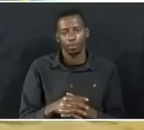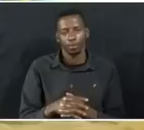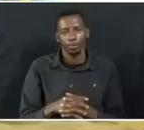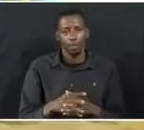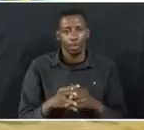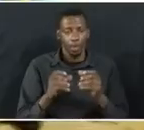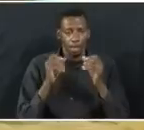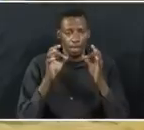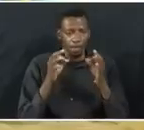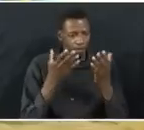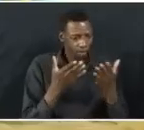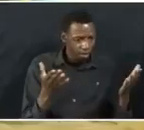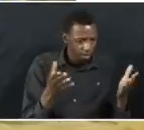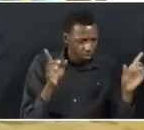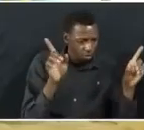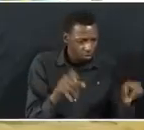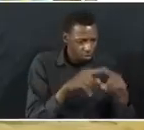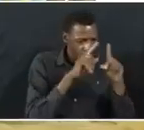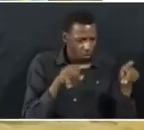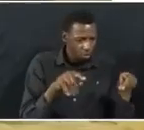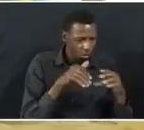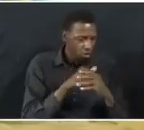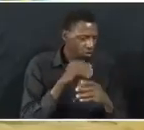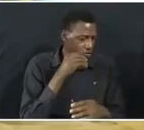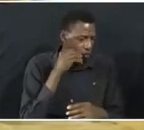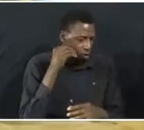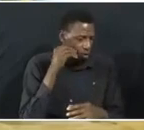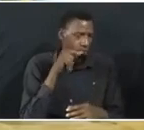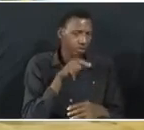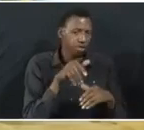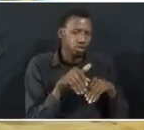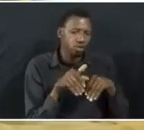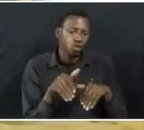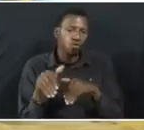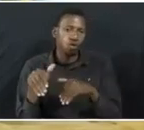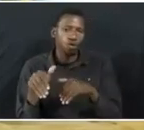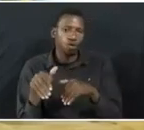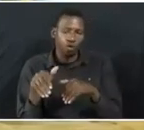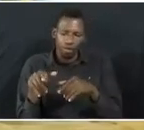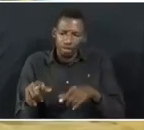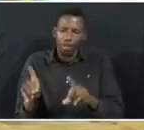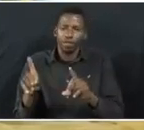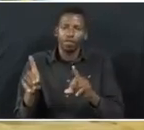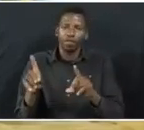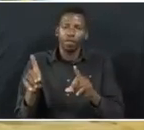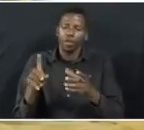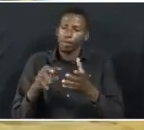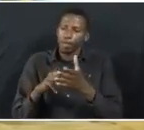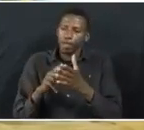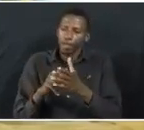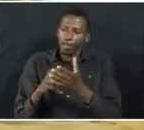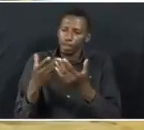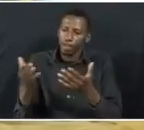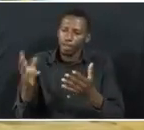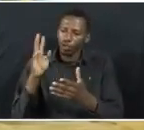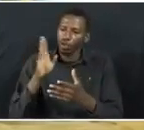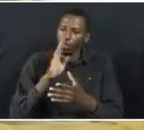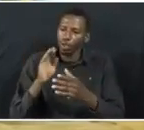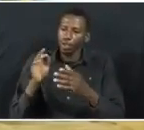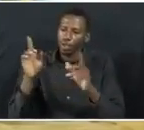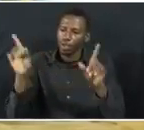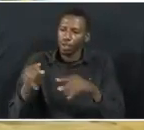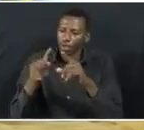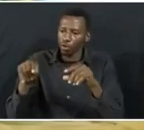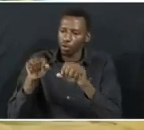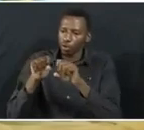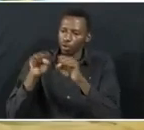When things go wrong in the home, it follows automatically that things will be wrong in society, in